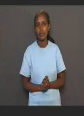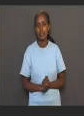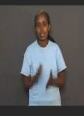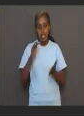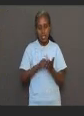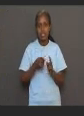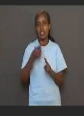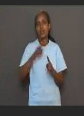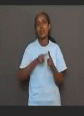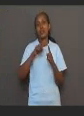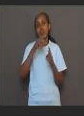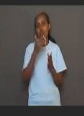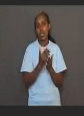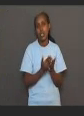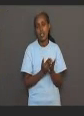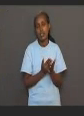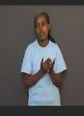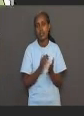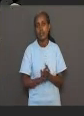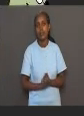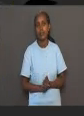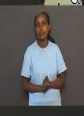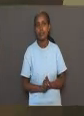Let's get back to our lesson.